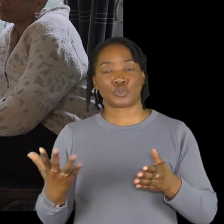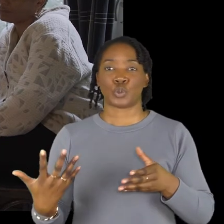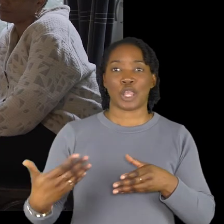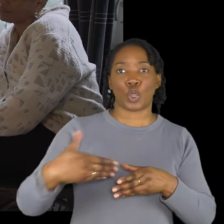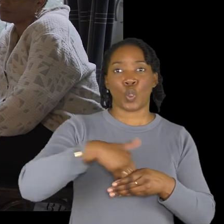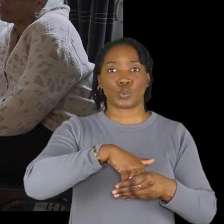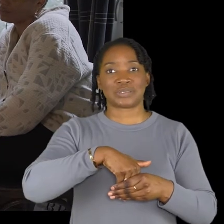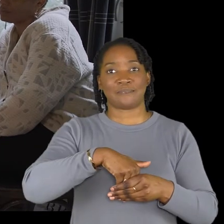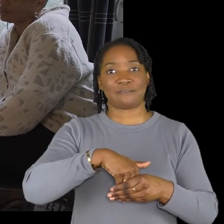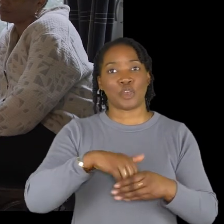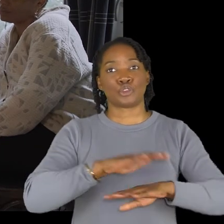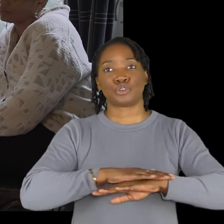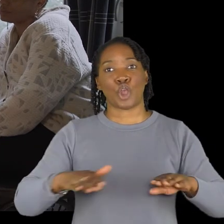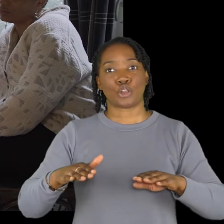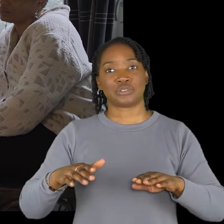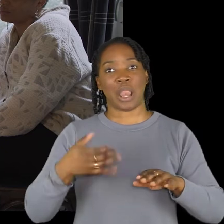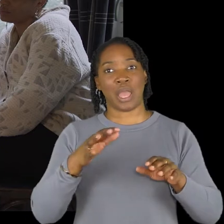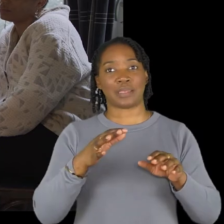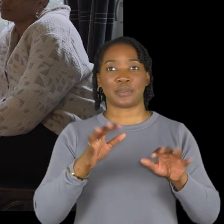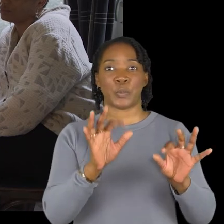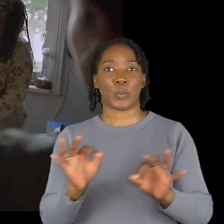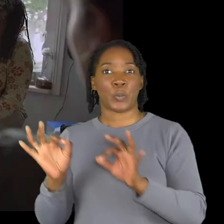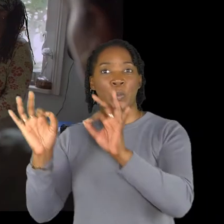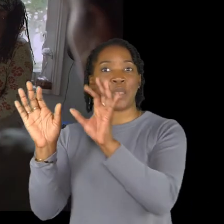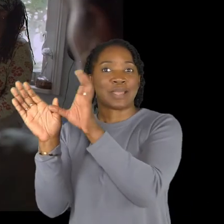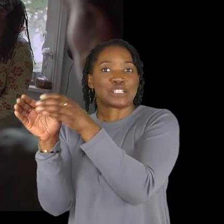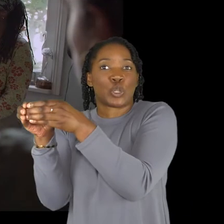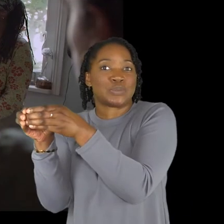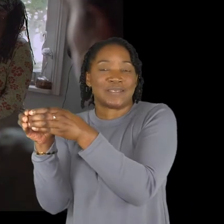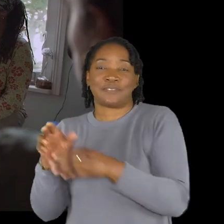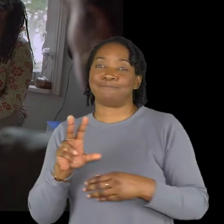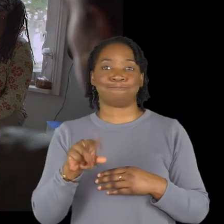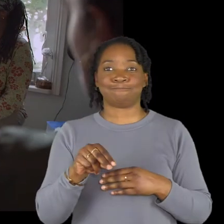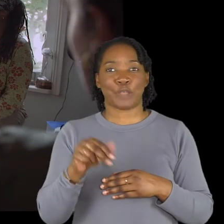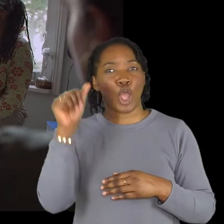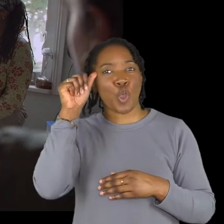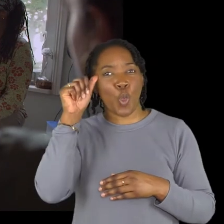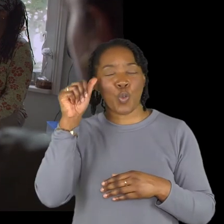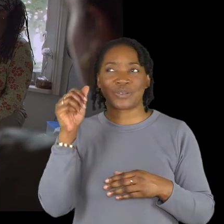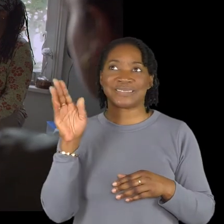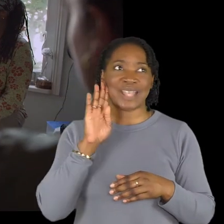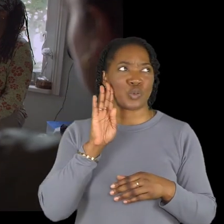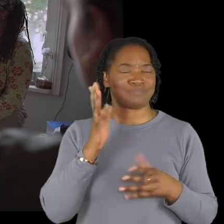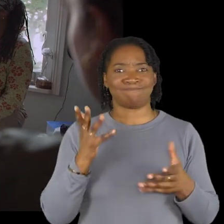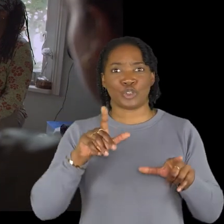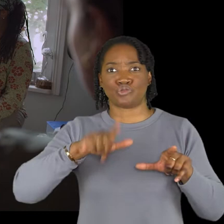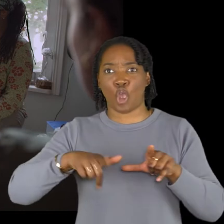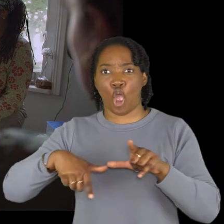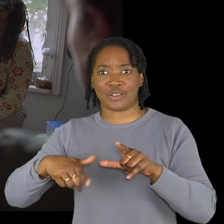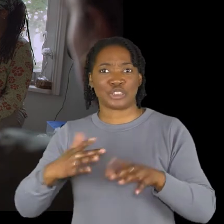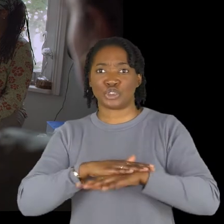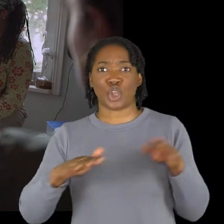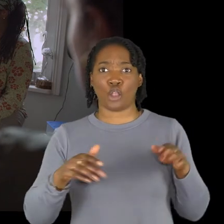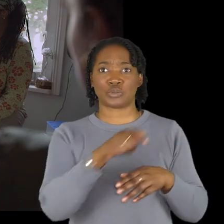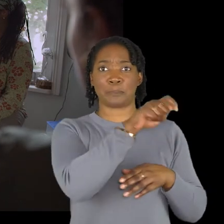be inclusive as opposed to exclusive. It's, you know, it all sort of sounds like jargon, but it's not the